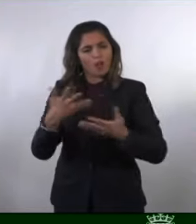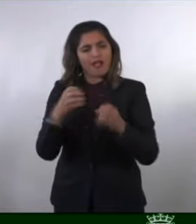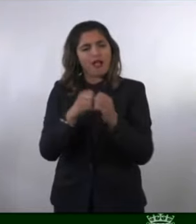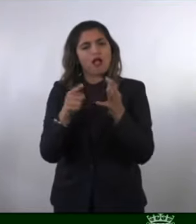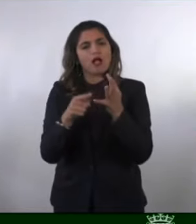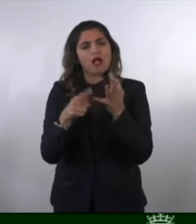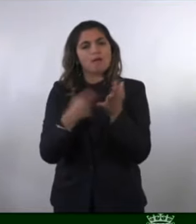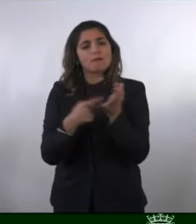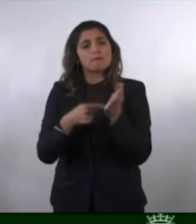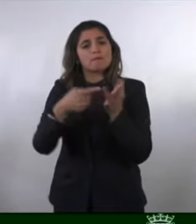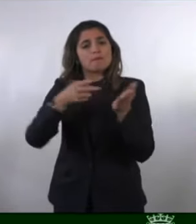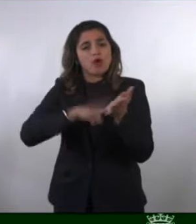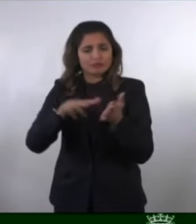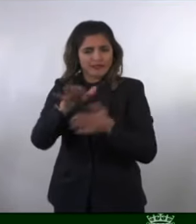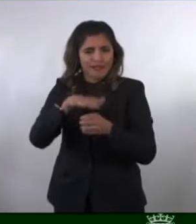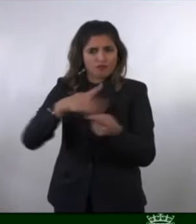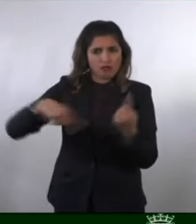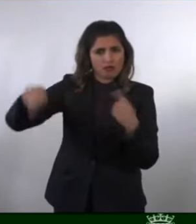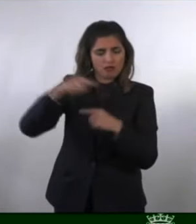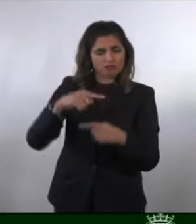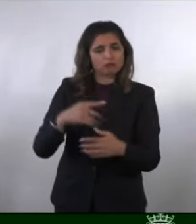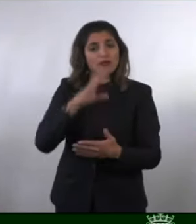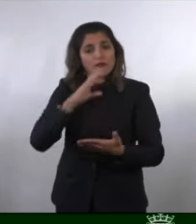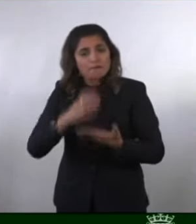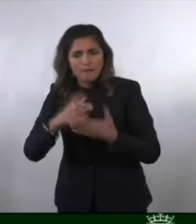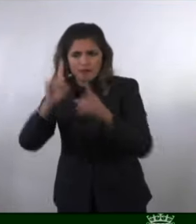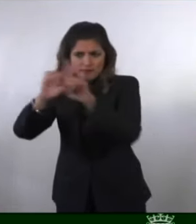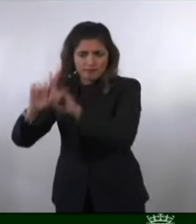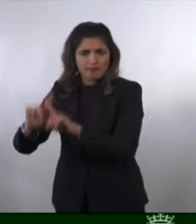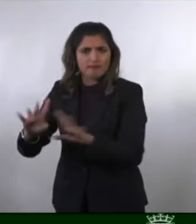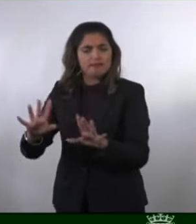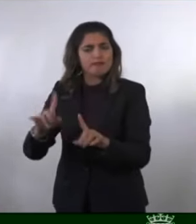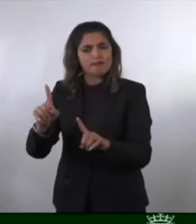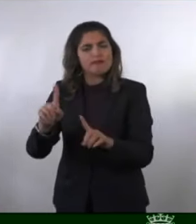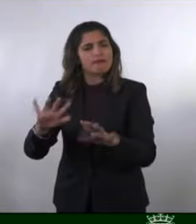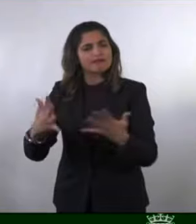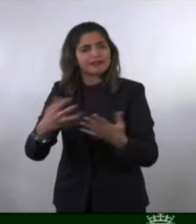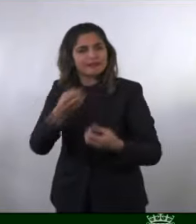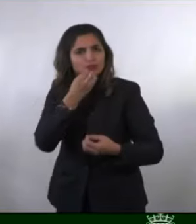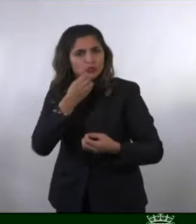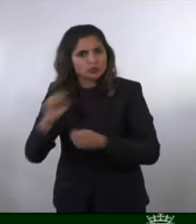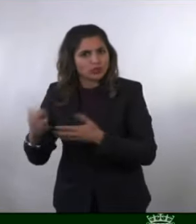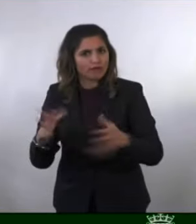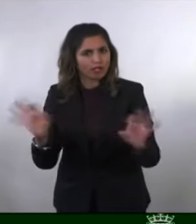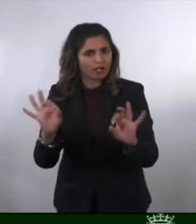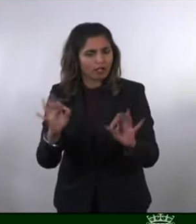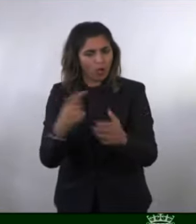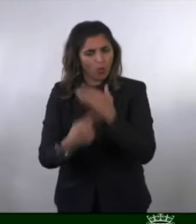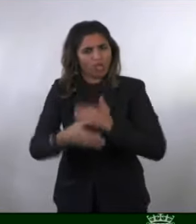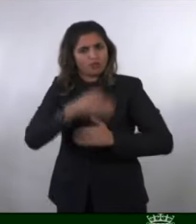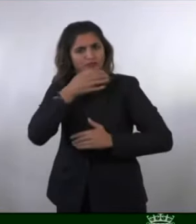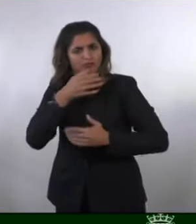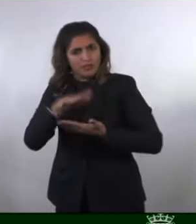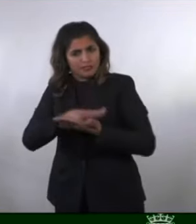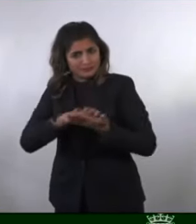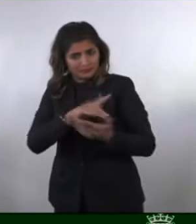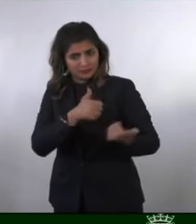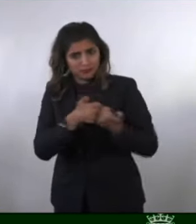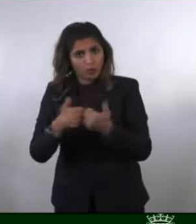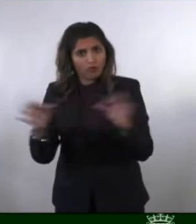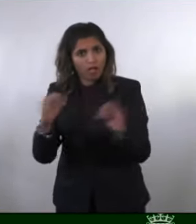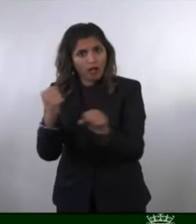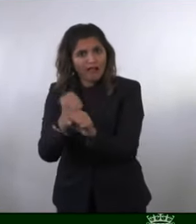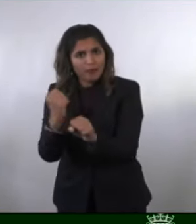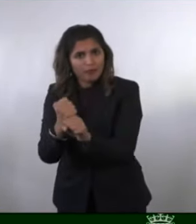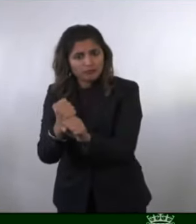They're not set up to provide food and without further support will struggle to make it through December. Can I ask the Prime Minister,